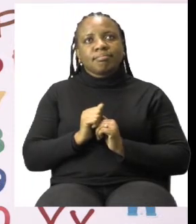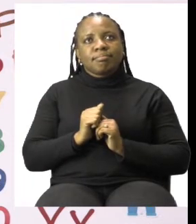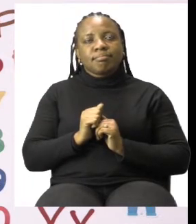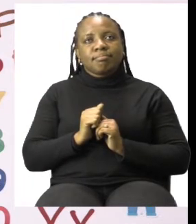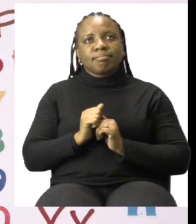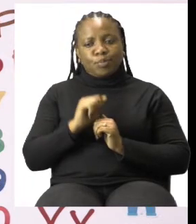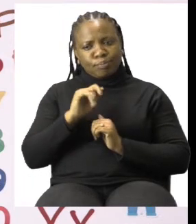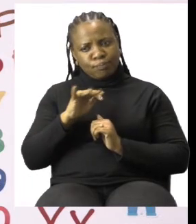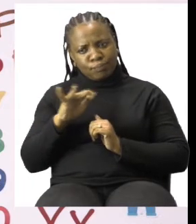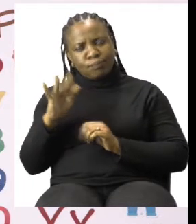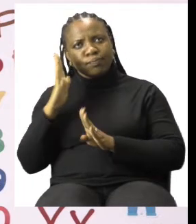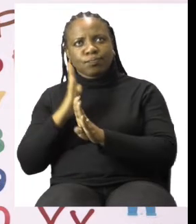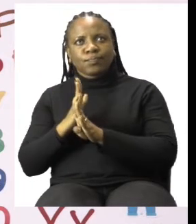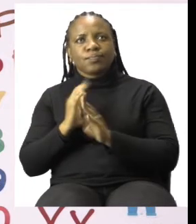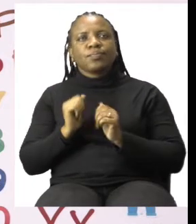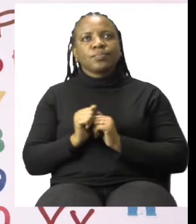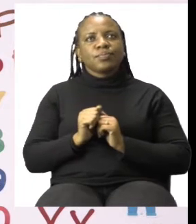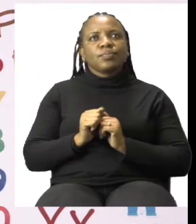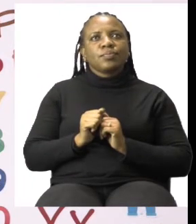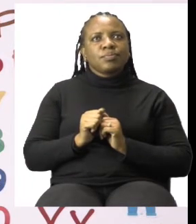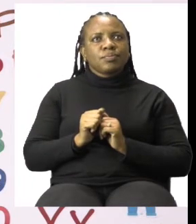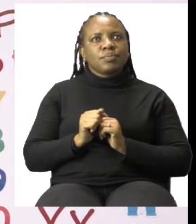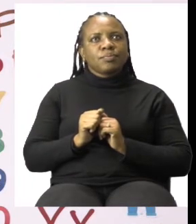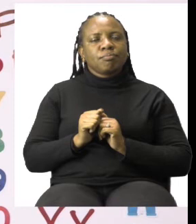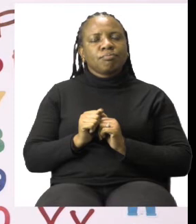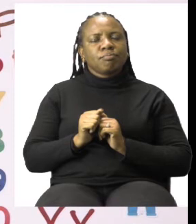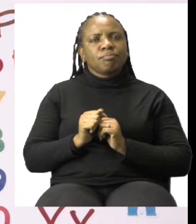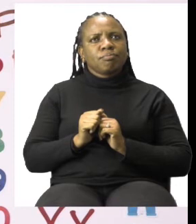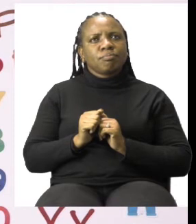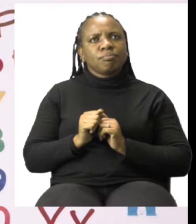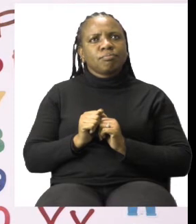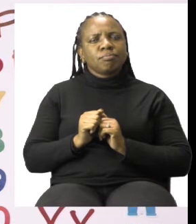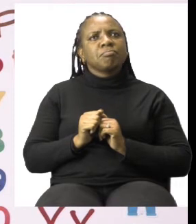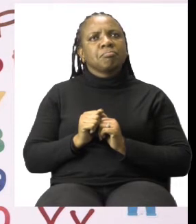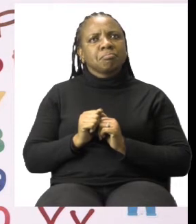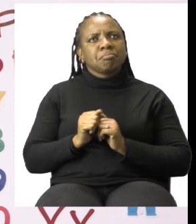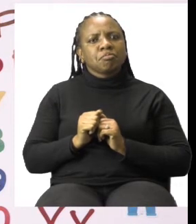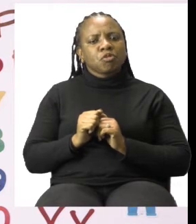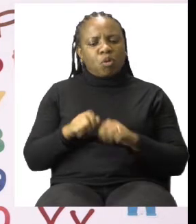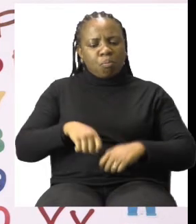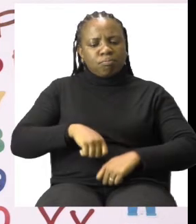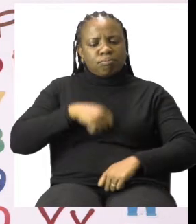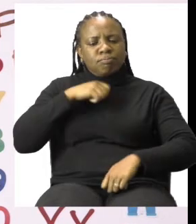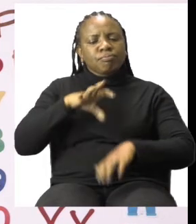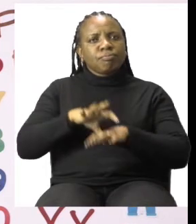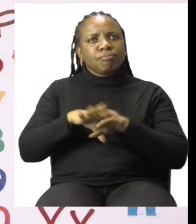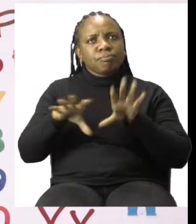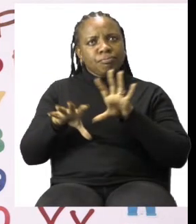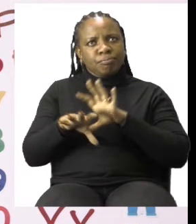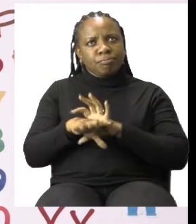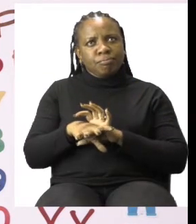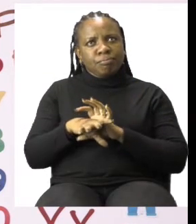word coat. Now, coat starts with a C. So we are going to put our